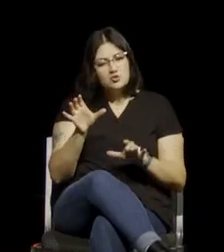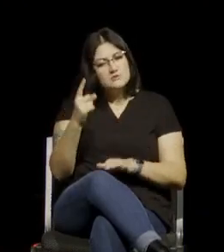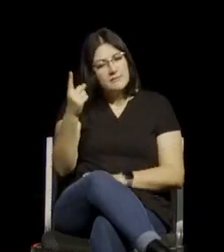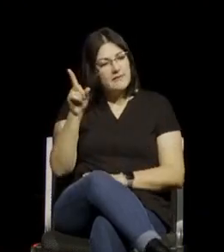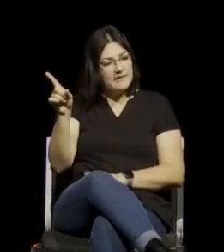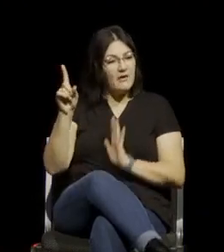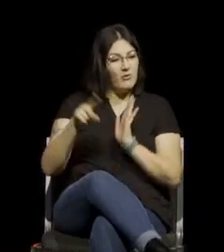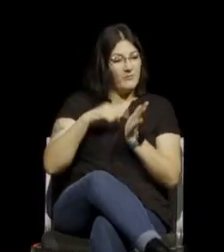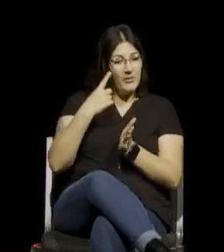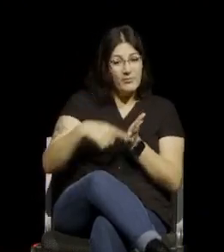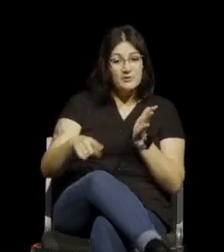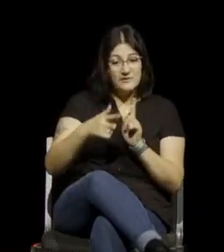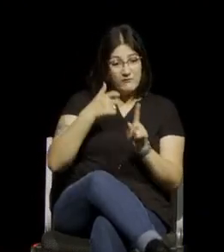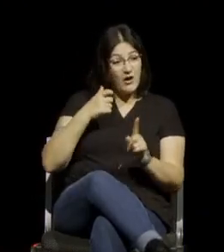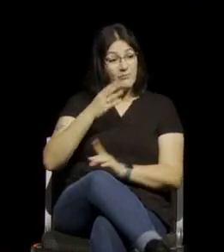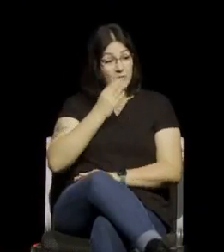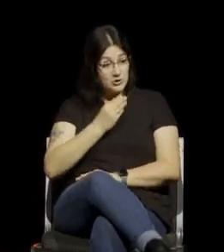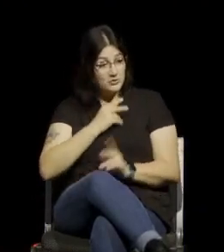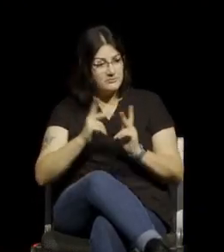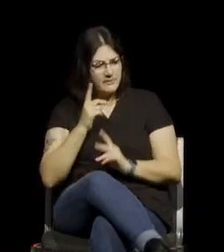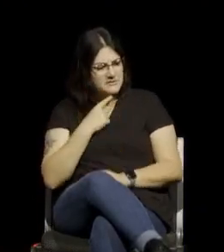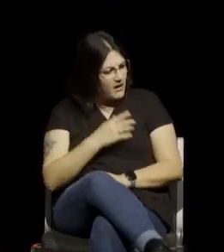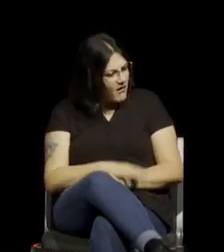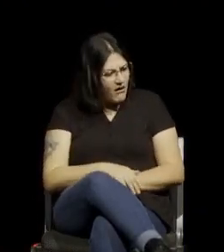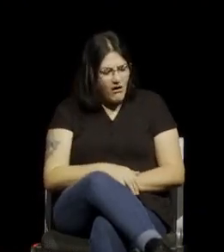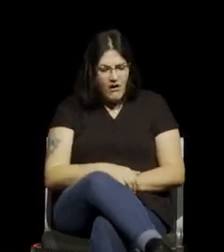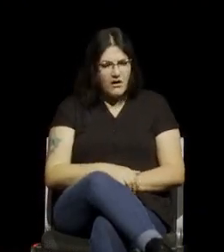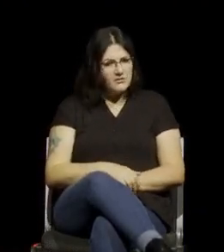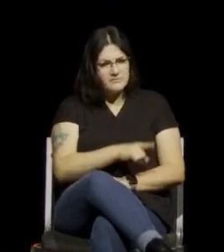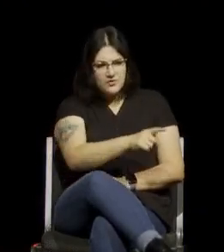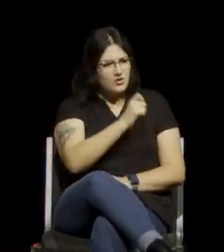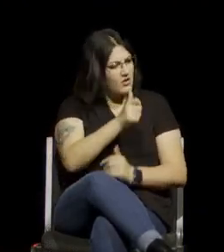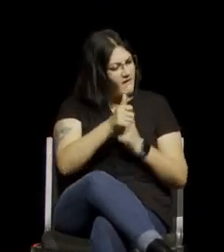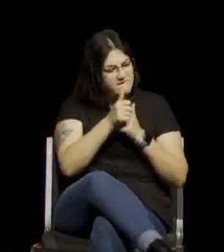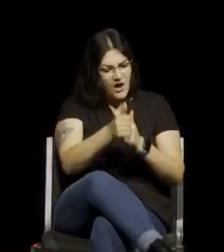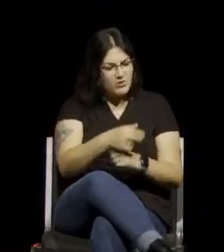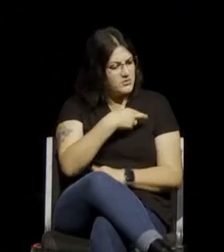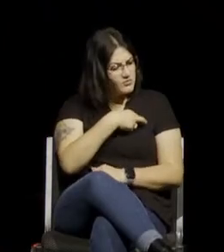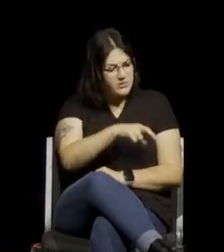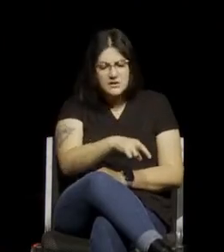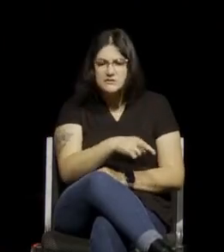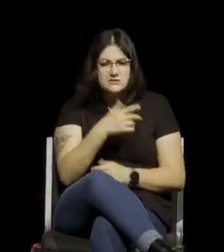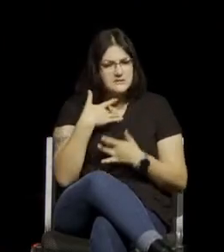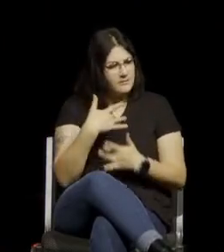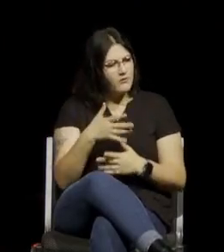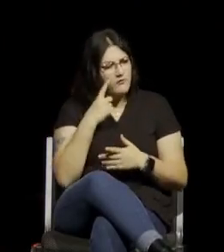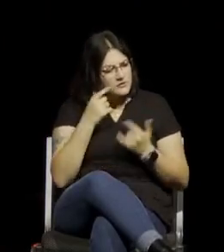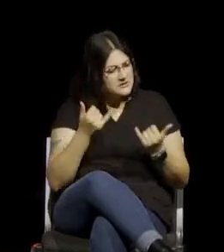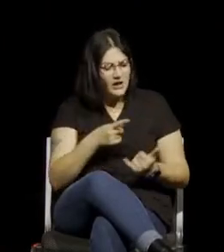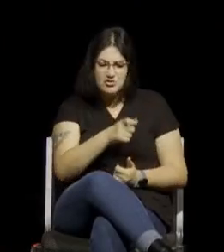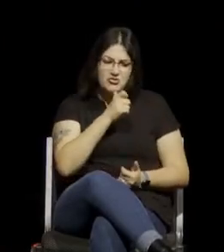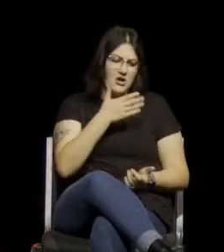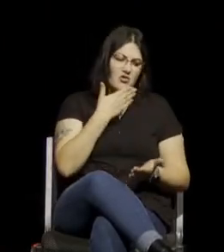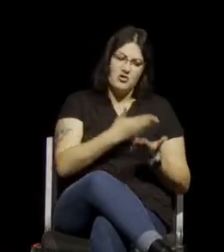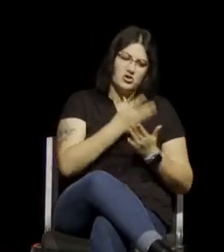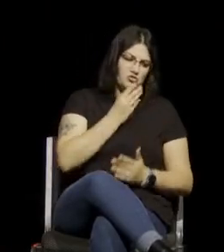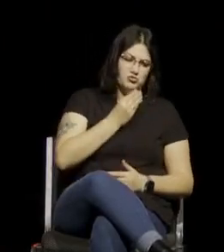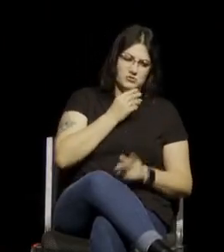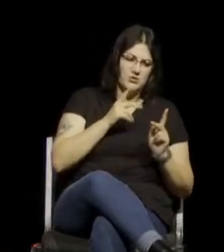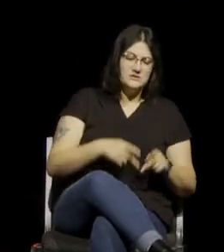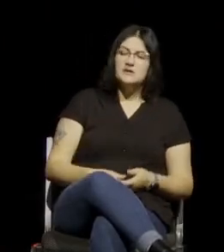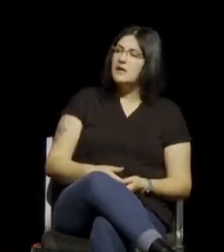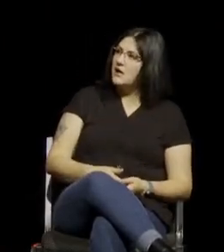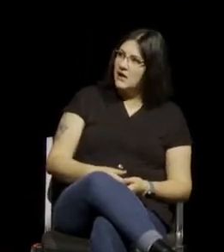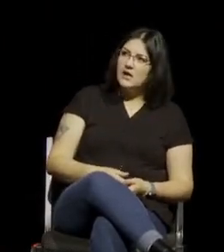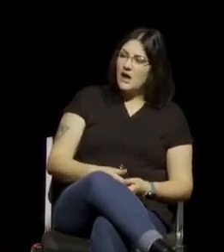being persecuted by the Jewish people with, saying, you know, you're not following the religious practices today. You're not a good Jewish person. They're like,